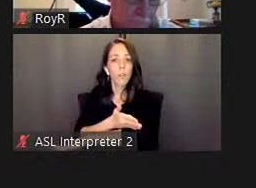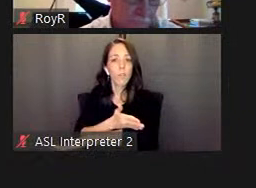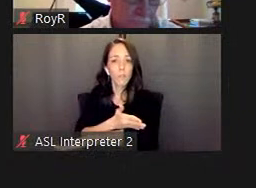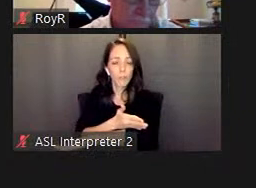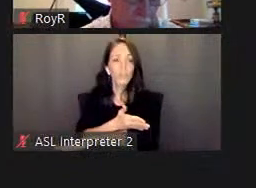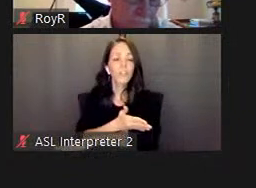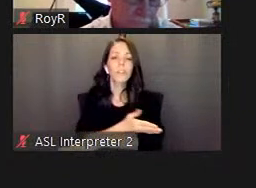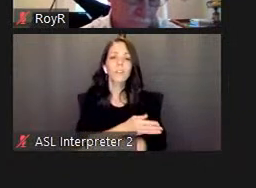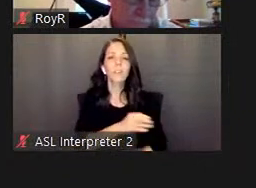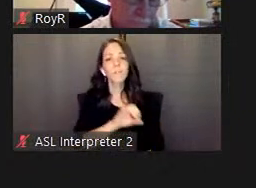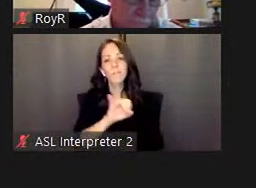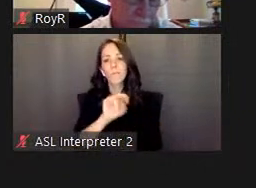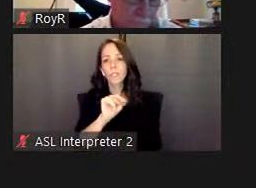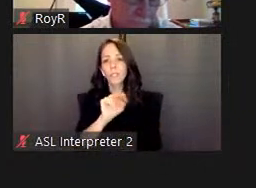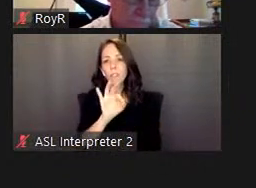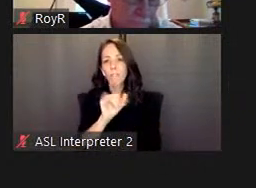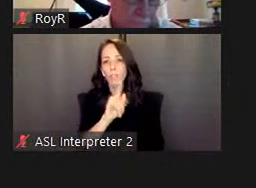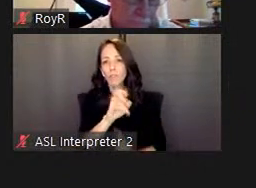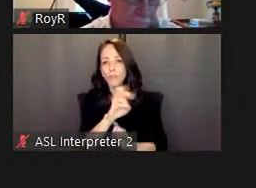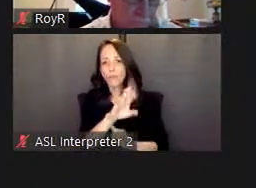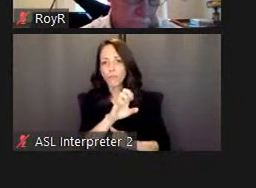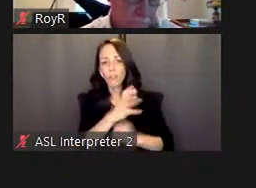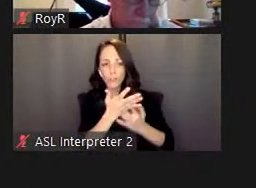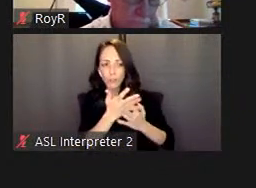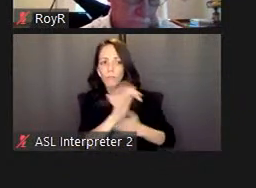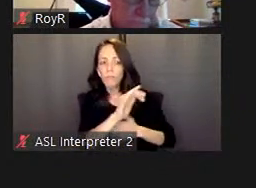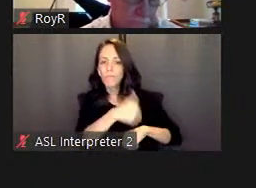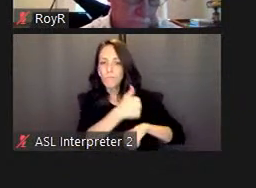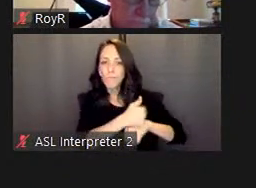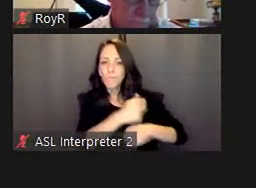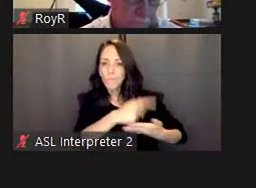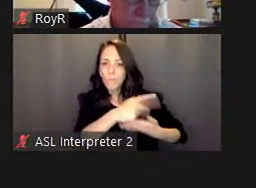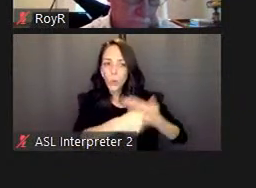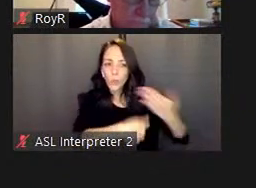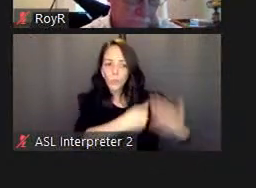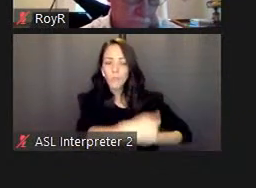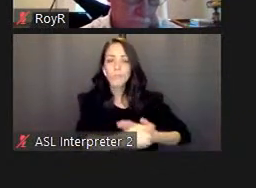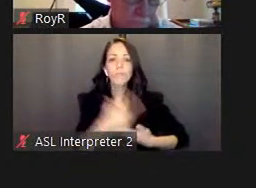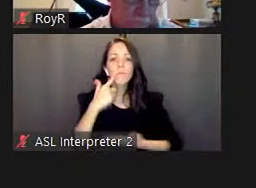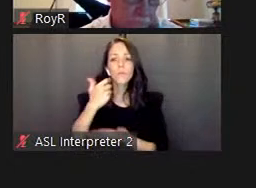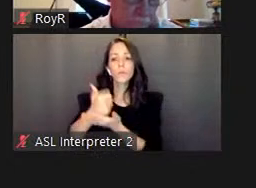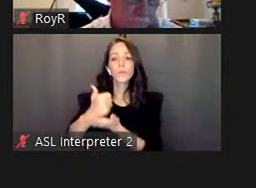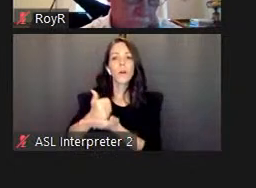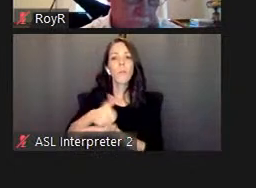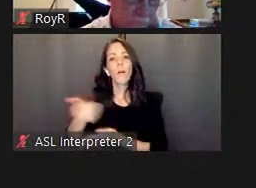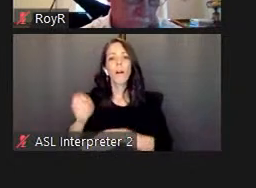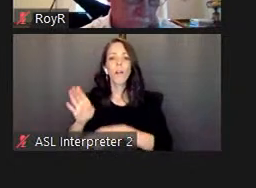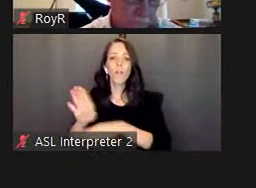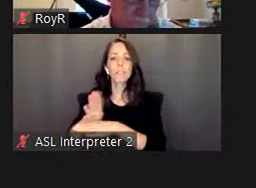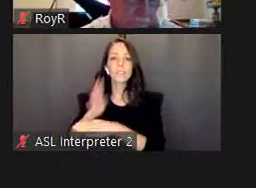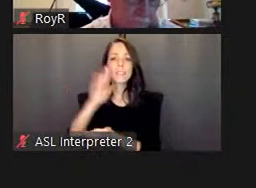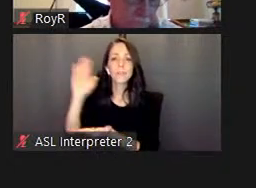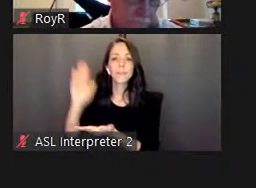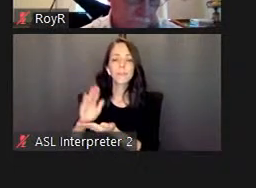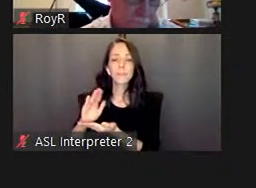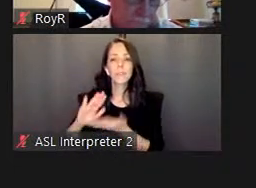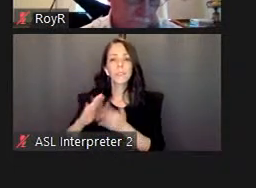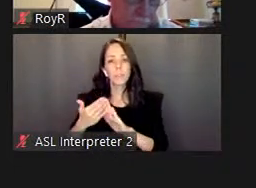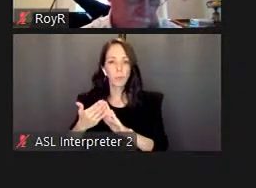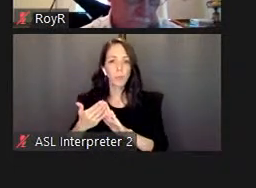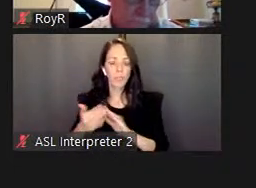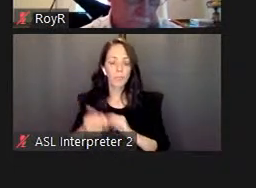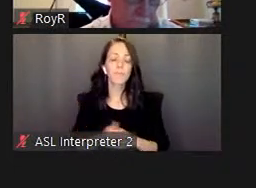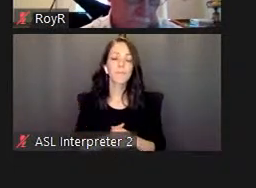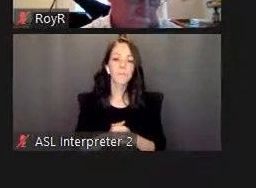and other efforts to bring our communities out of the emergency. Through this presentation, we'll be walking through the specific investments